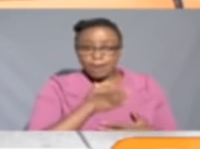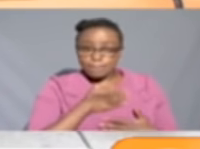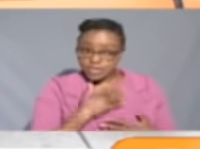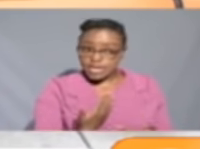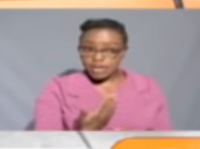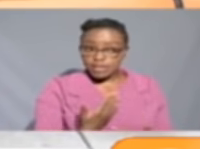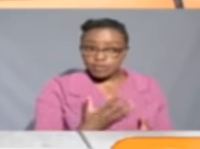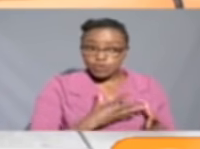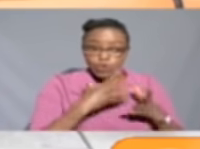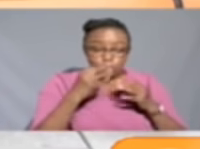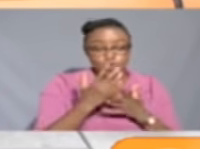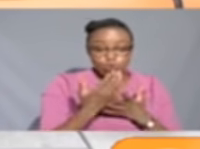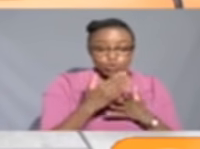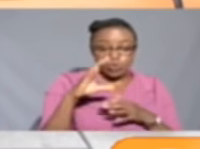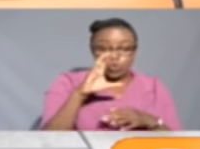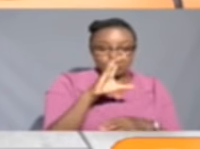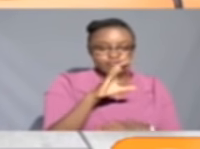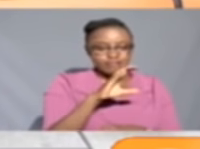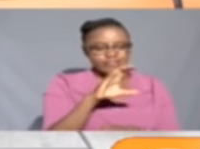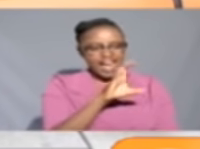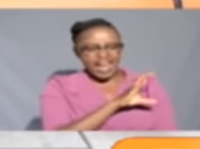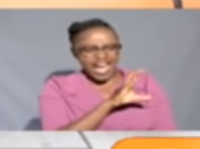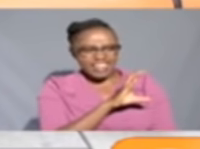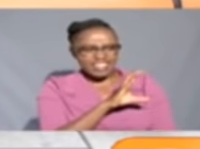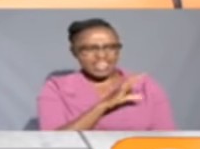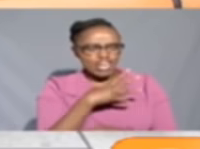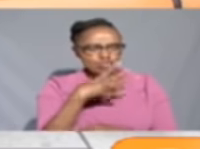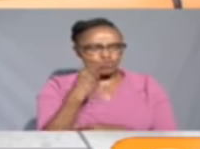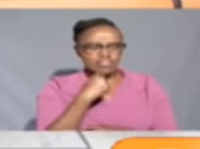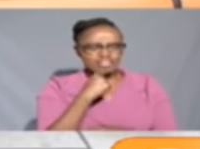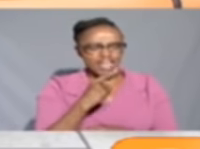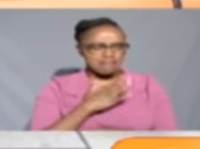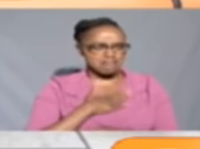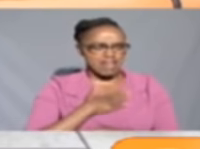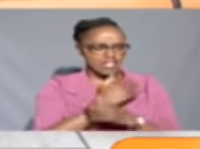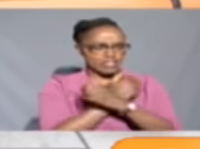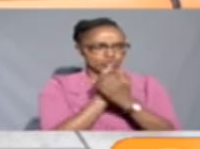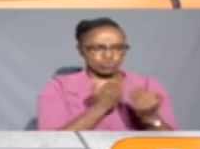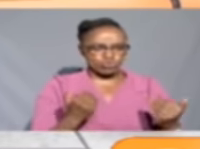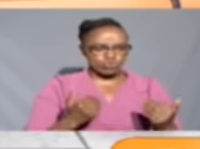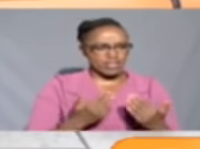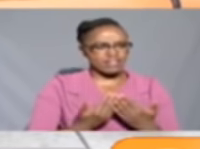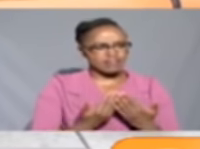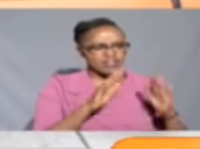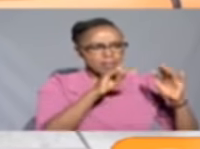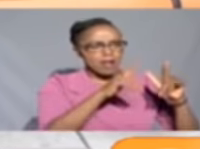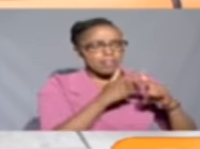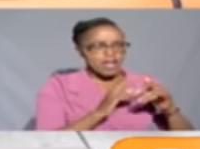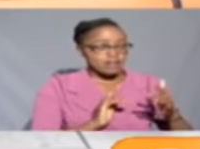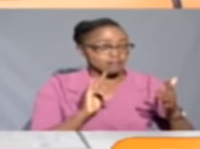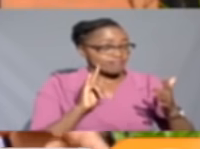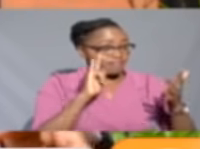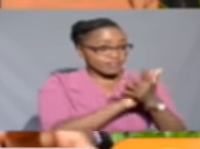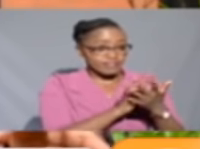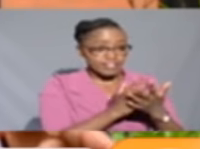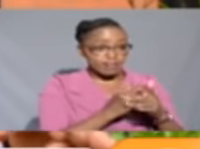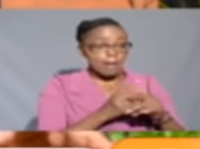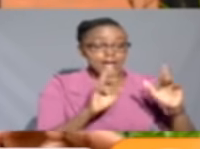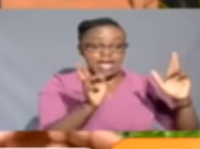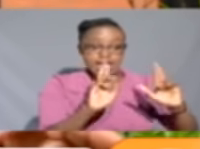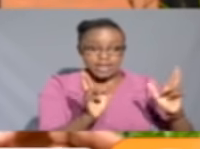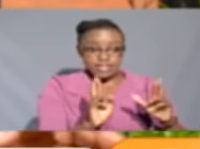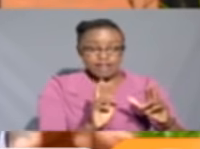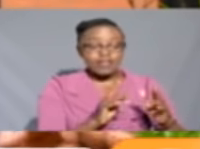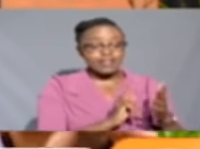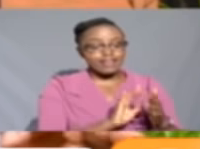to Toronto to say goodbye to my children and my wife, and I would board the plane before Friday. So you would be boarding? I would be